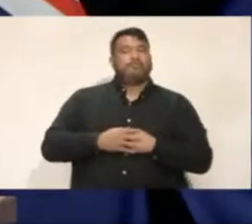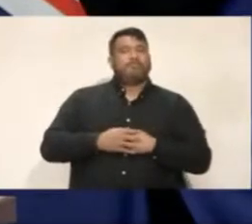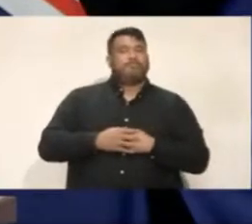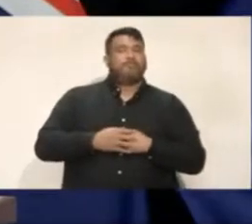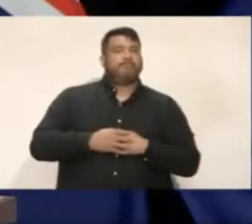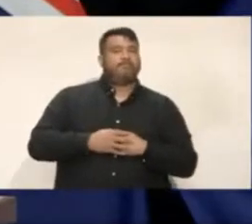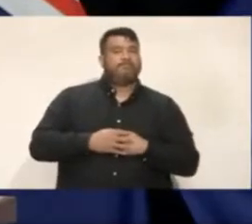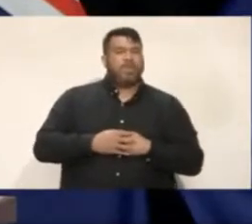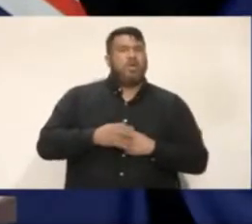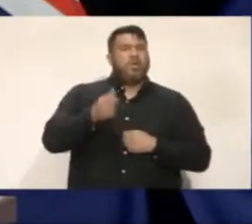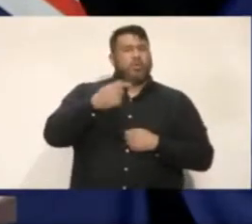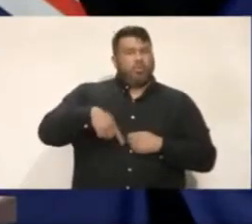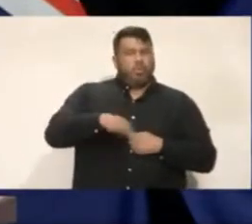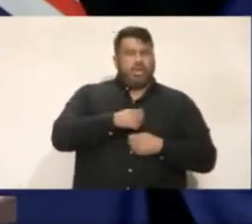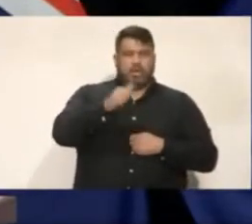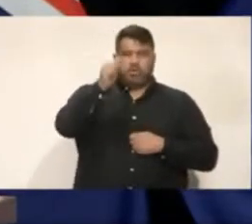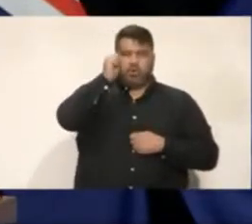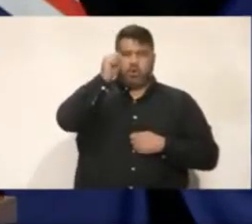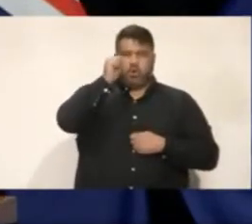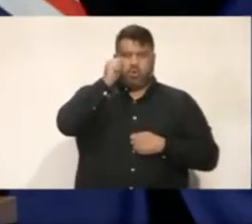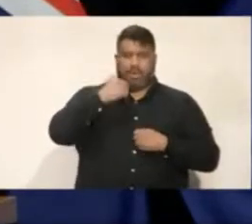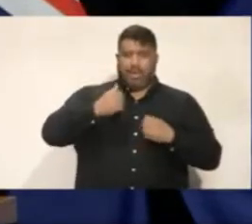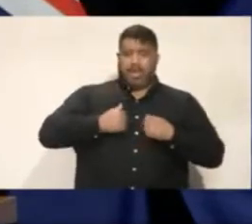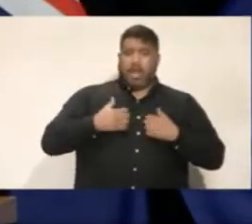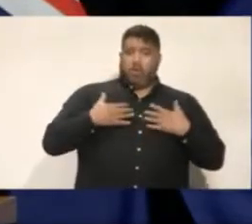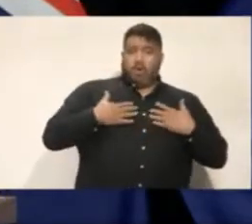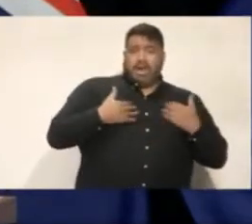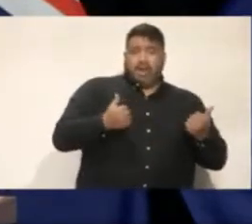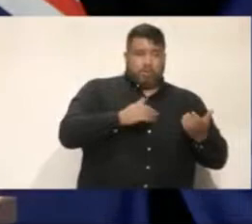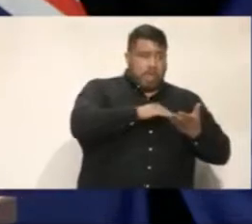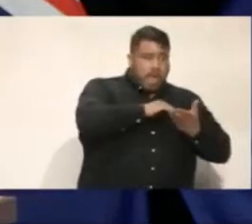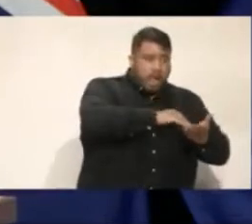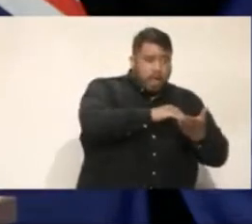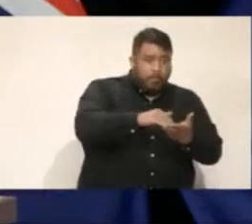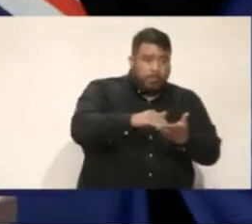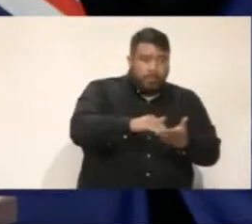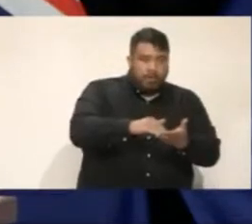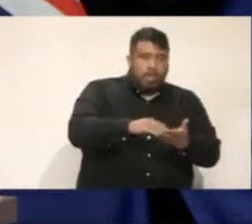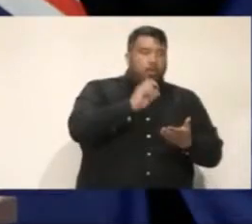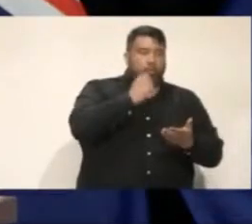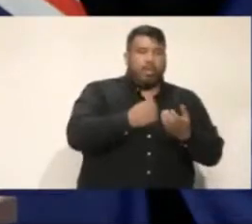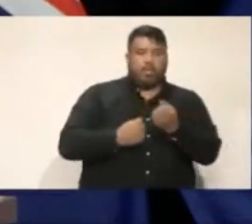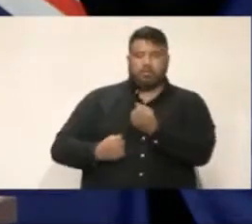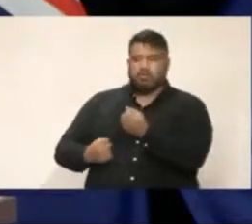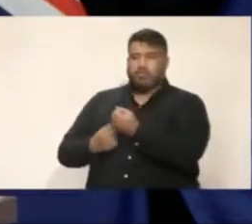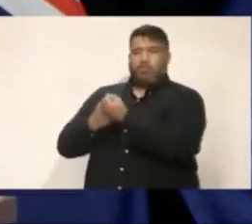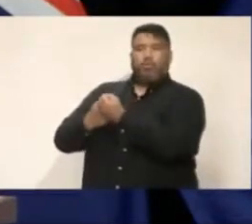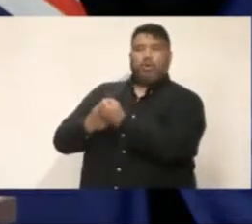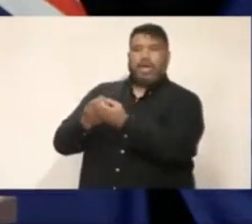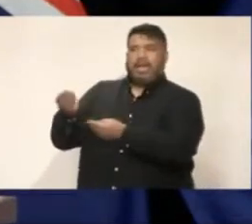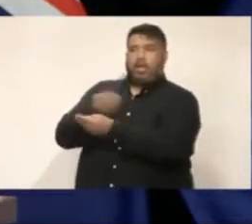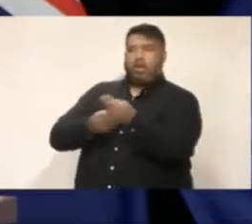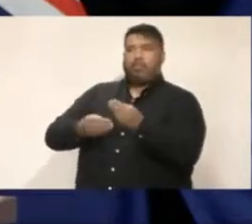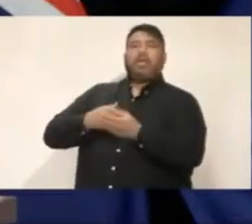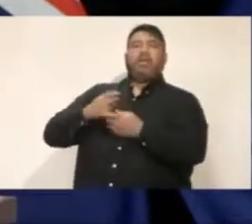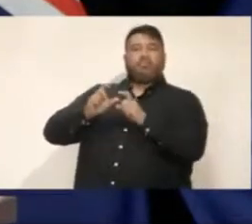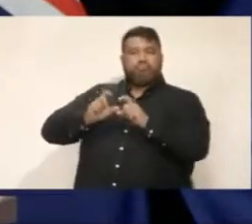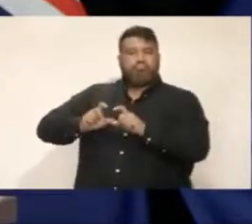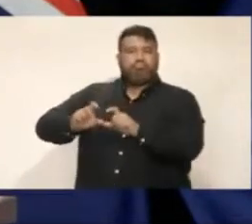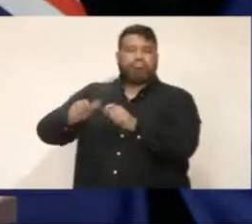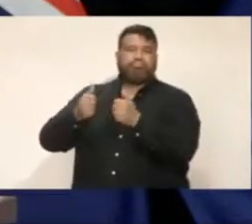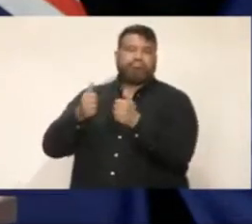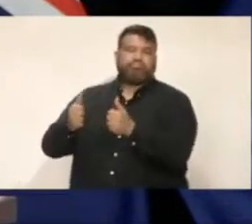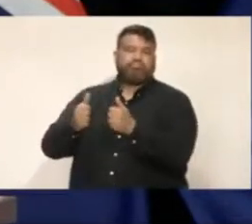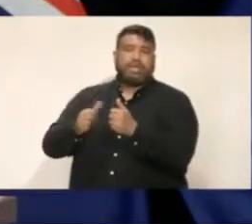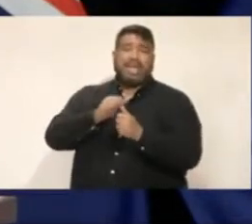economic response remains a strong health response. If we get it right, we ultimately shake off restrictions